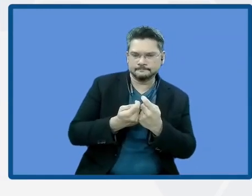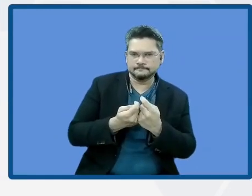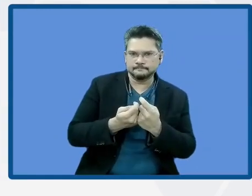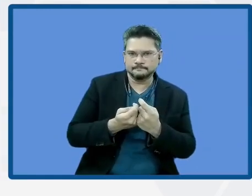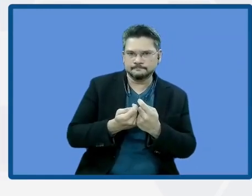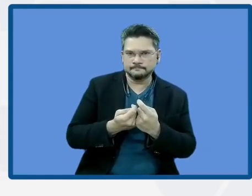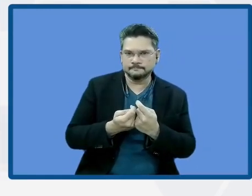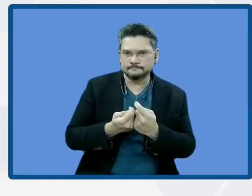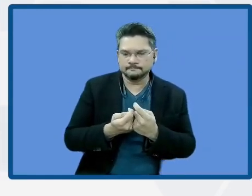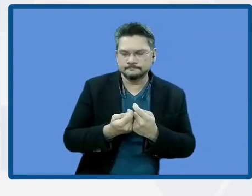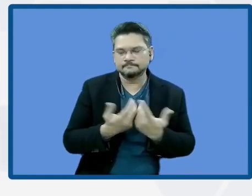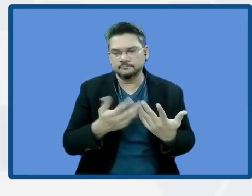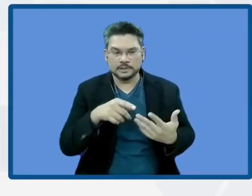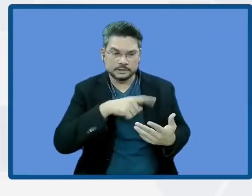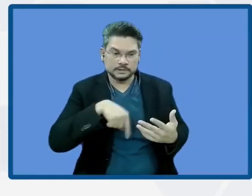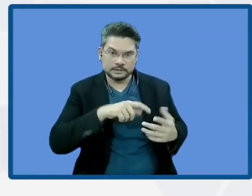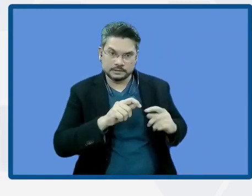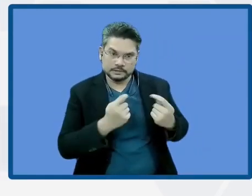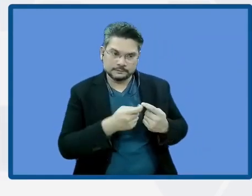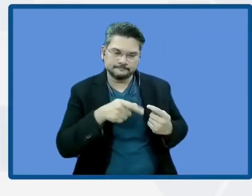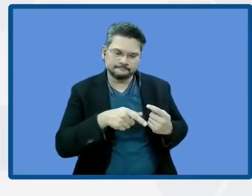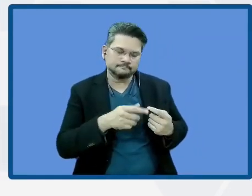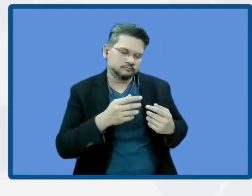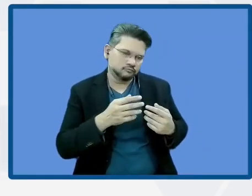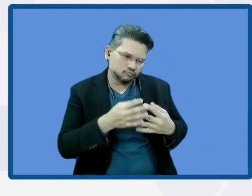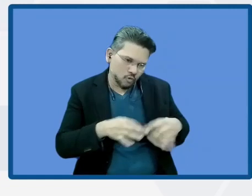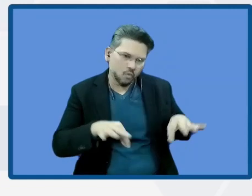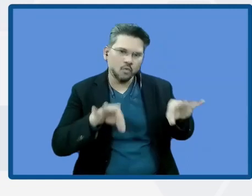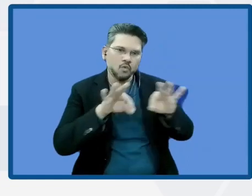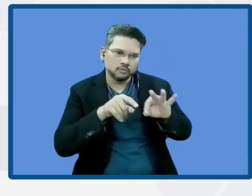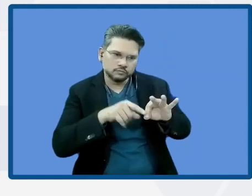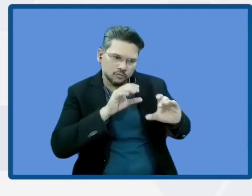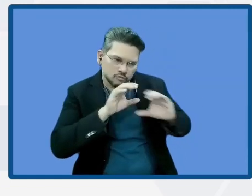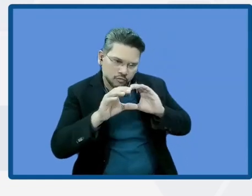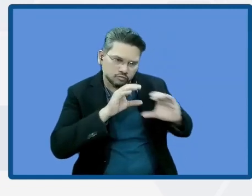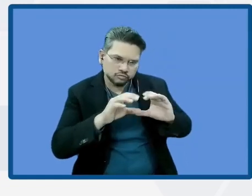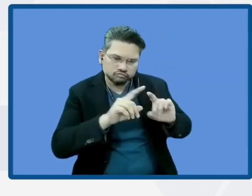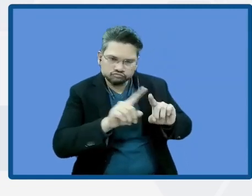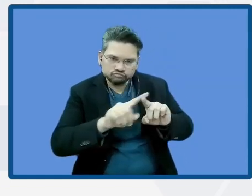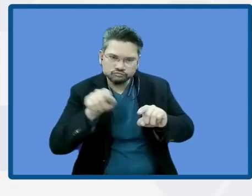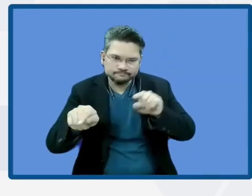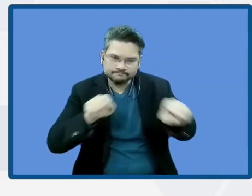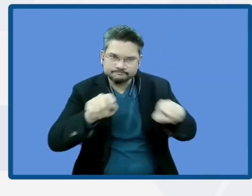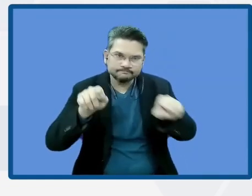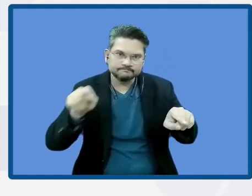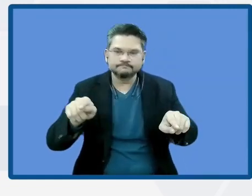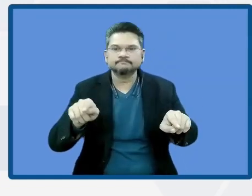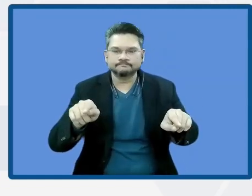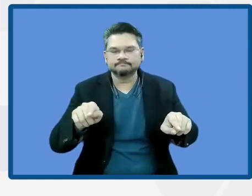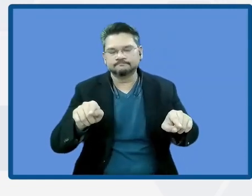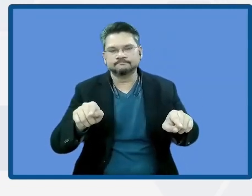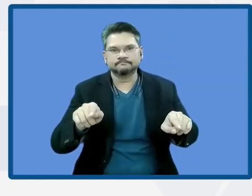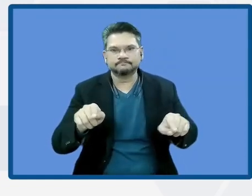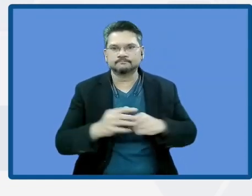So it's important for us to create this dialogue, this communication between the parties. And that's why this network of local